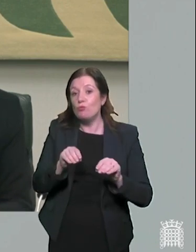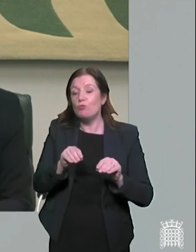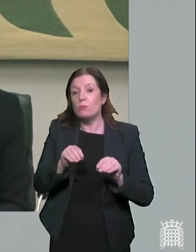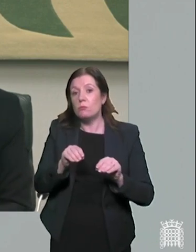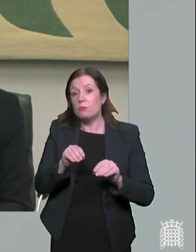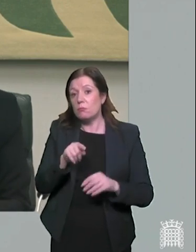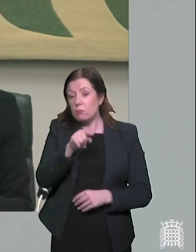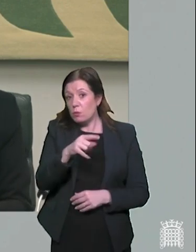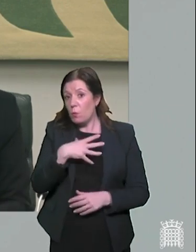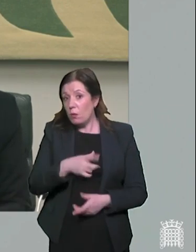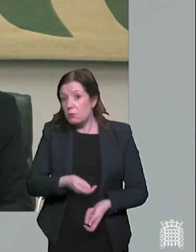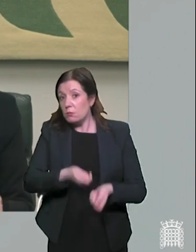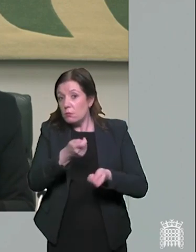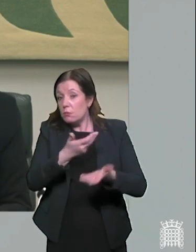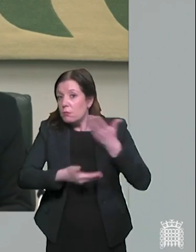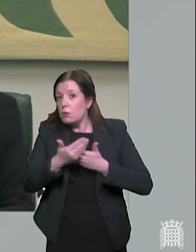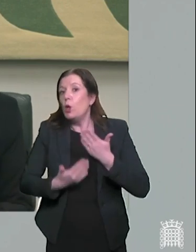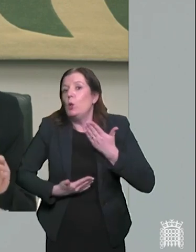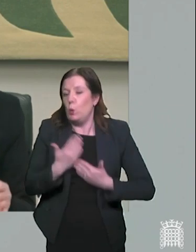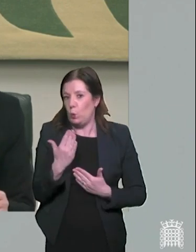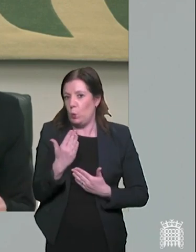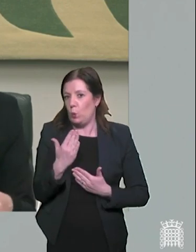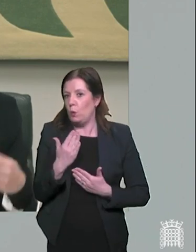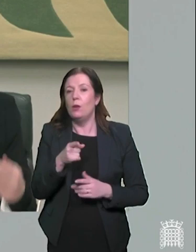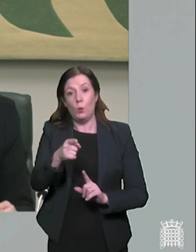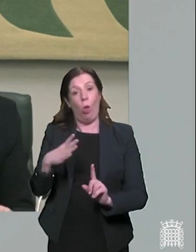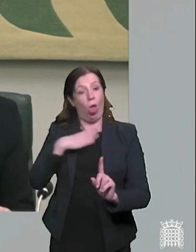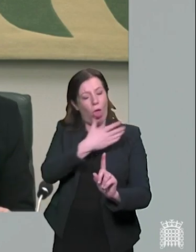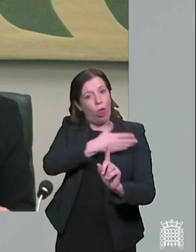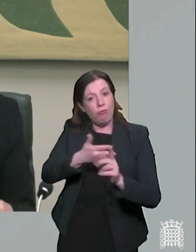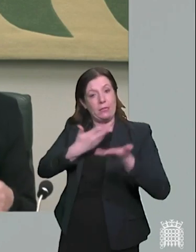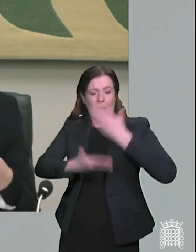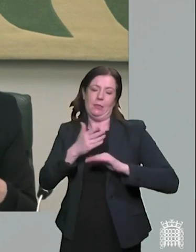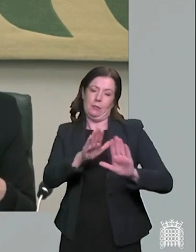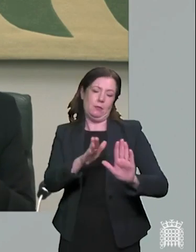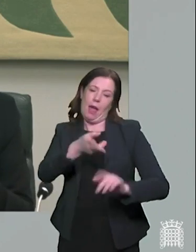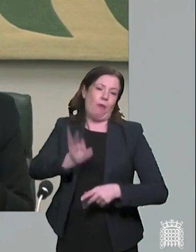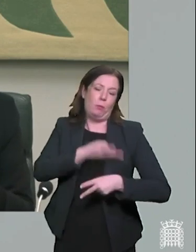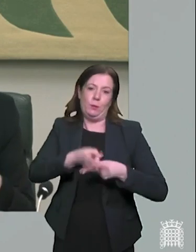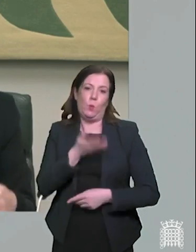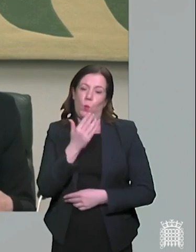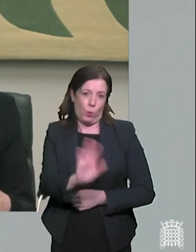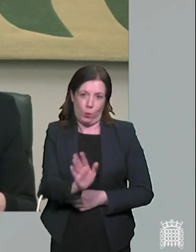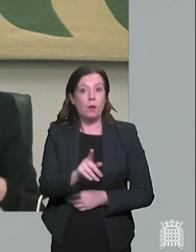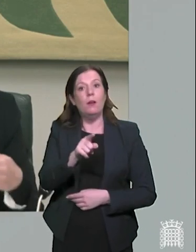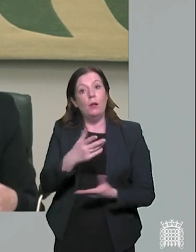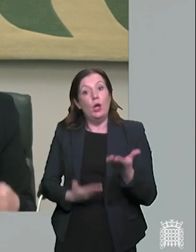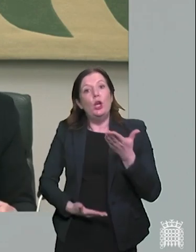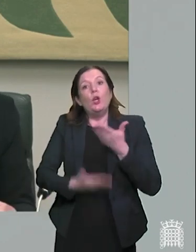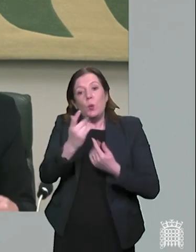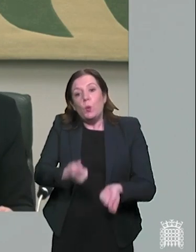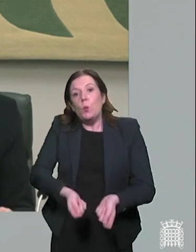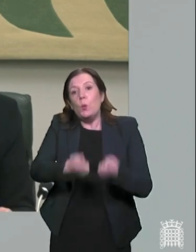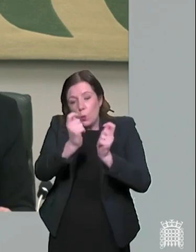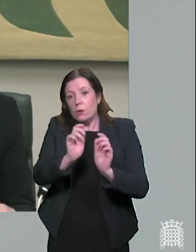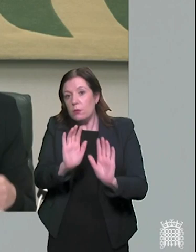any final points that you haven't already mentioned? Not ones that you have mentioned, but ones which you would like to mention which haven't come up